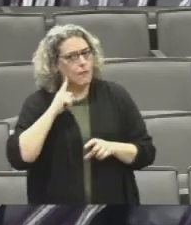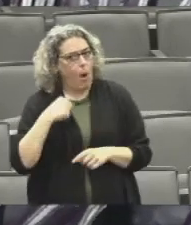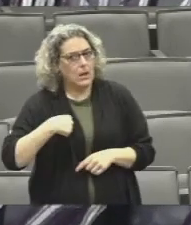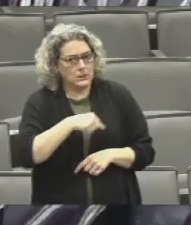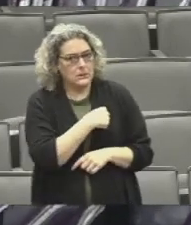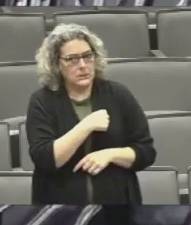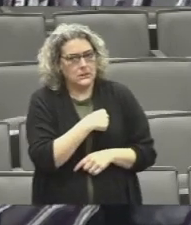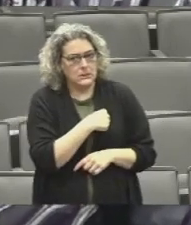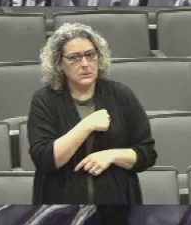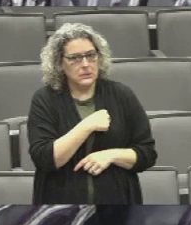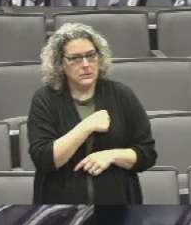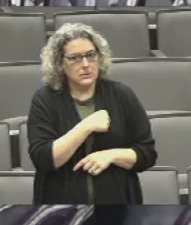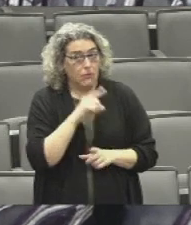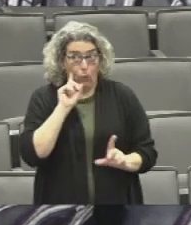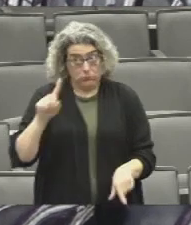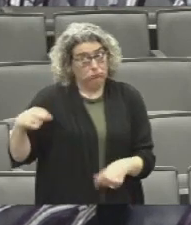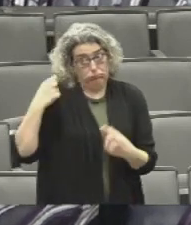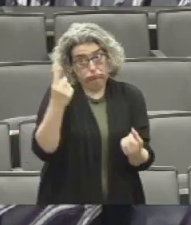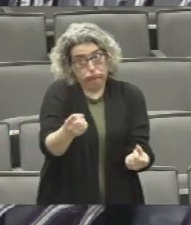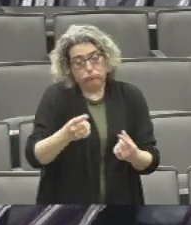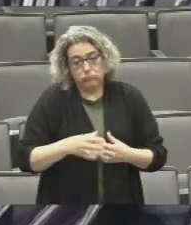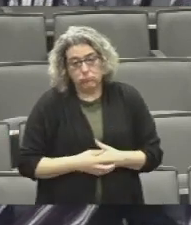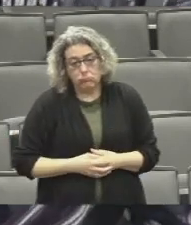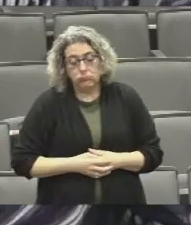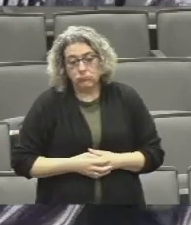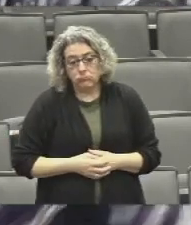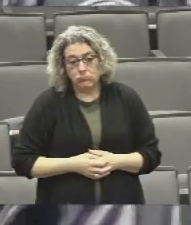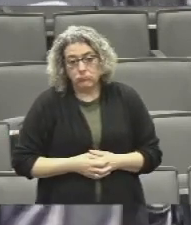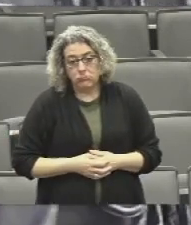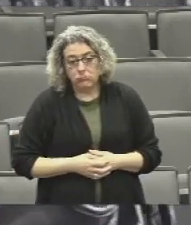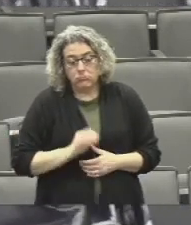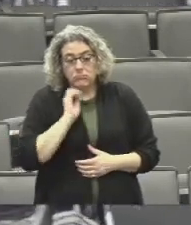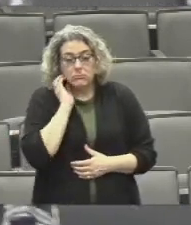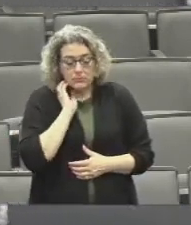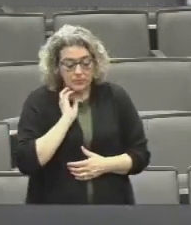us for some time. Okay.